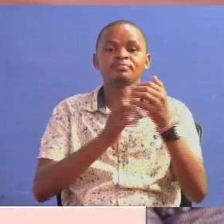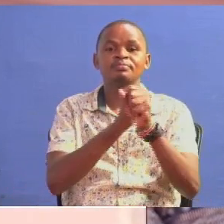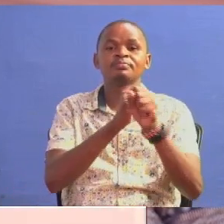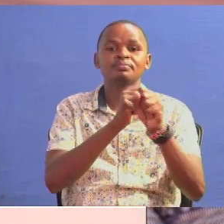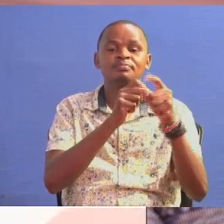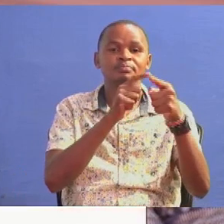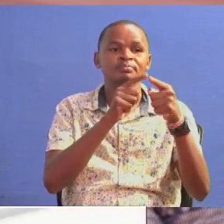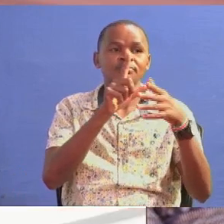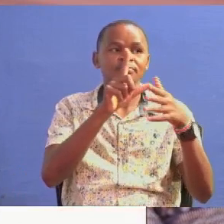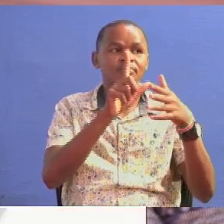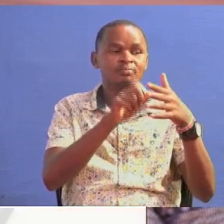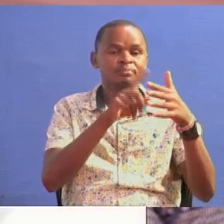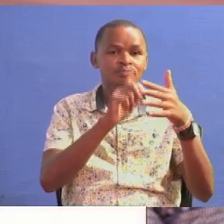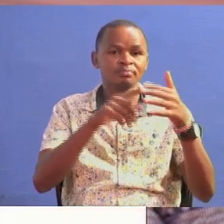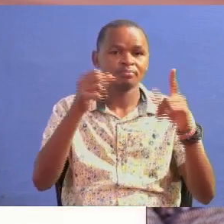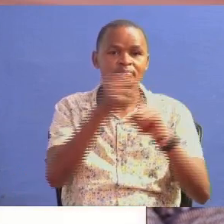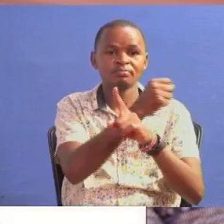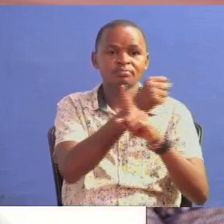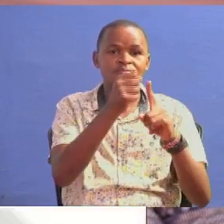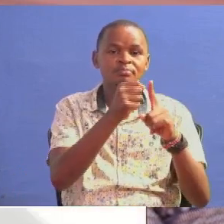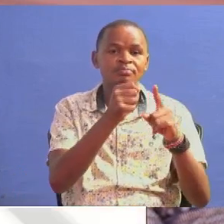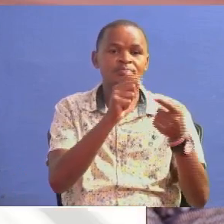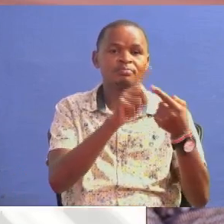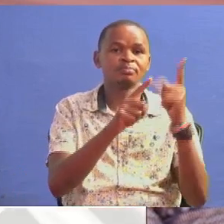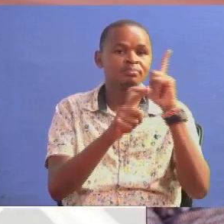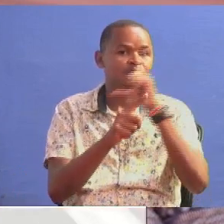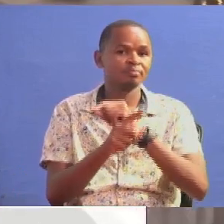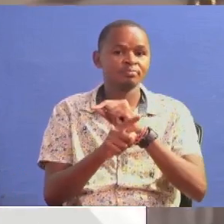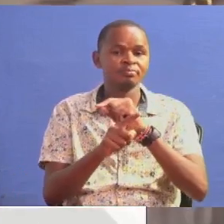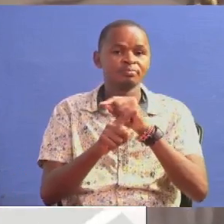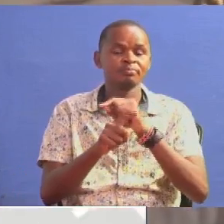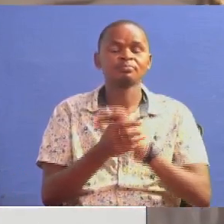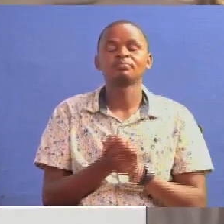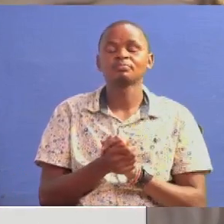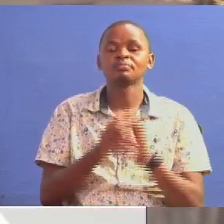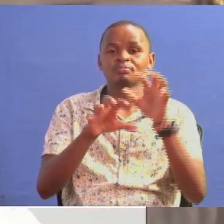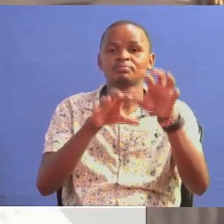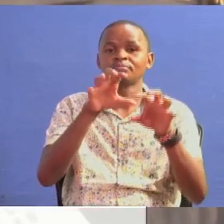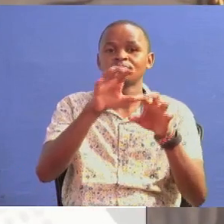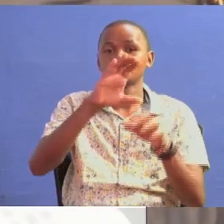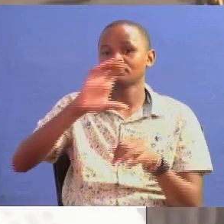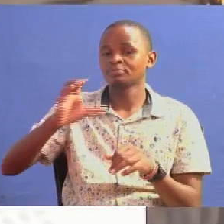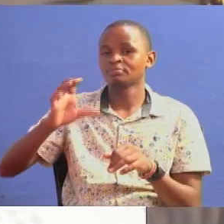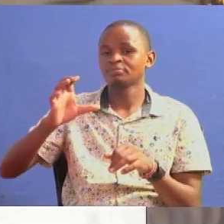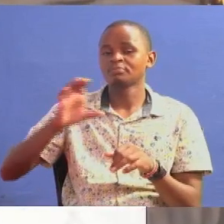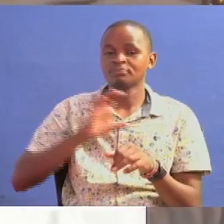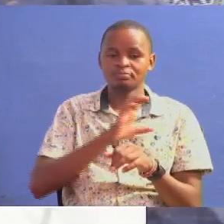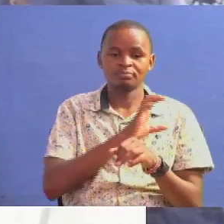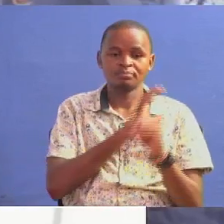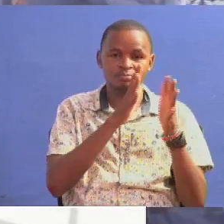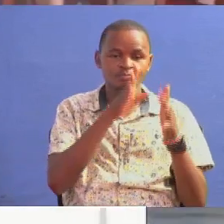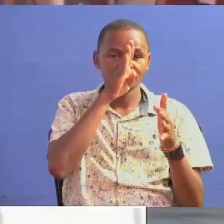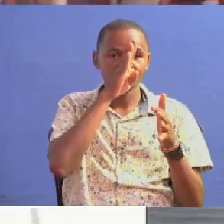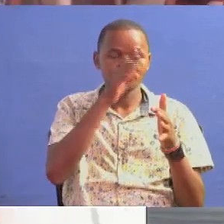vikosi tutapigana na hii kitu paka tunatumekuwa vijana wetu. In Kirinyaga County, the county commissioner Naioma